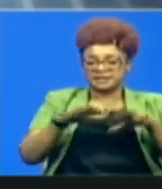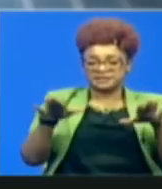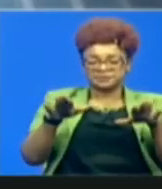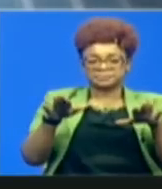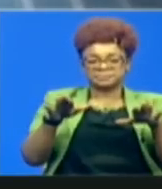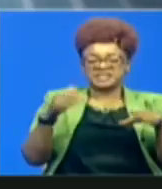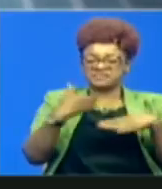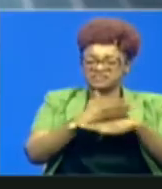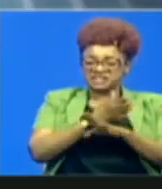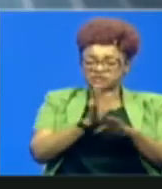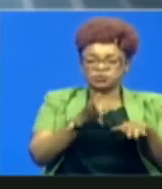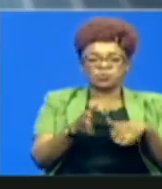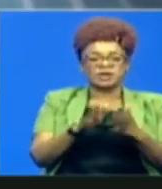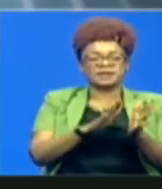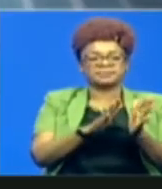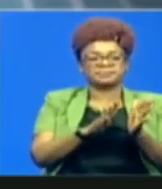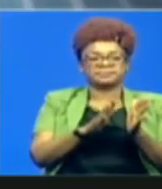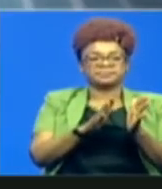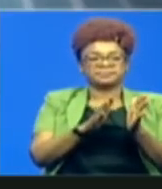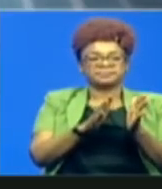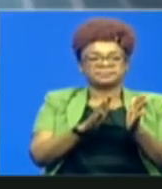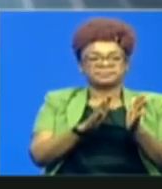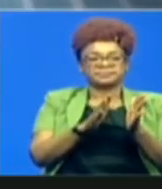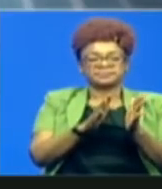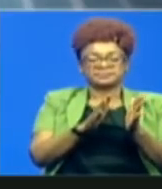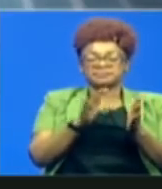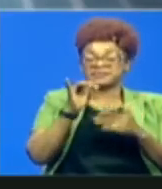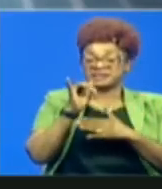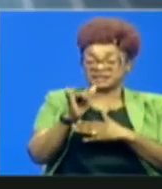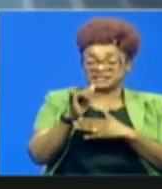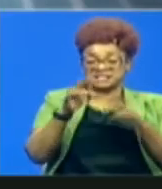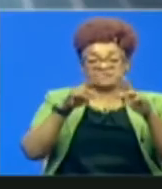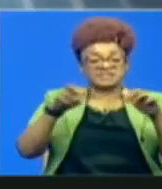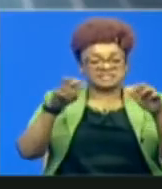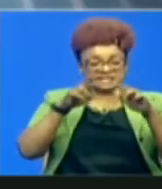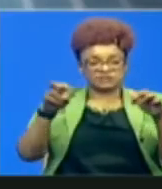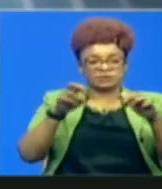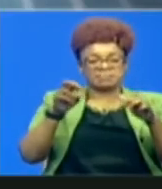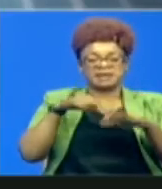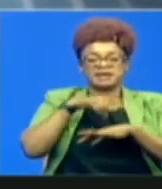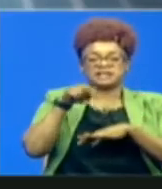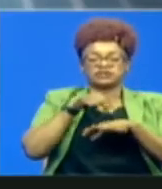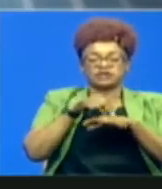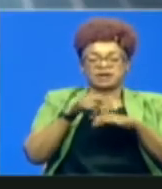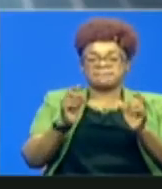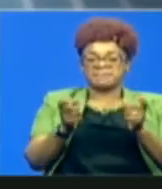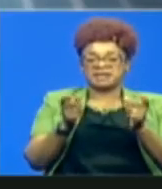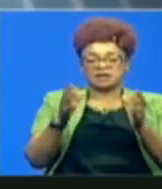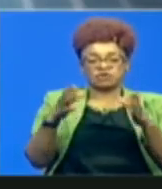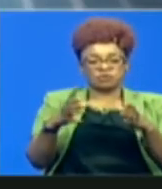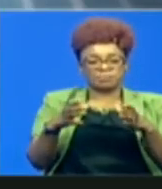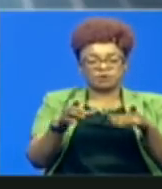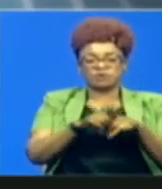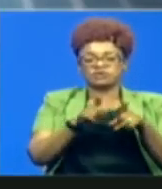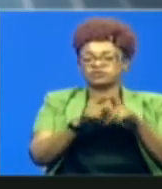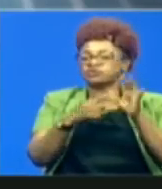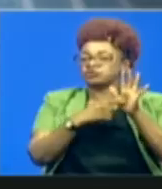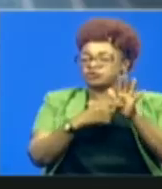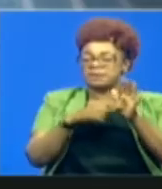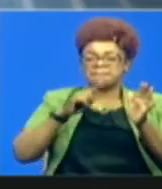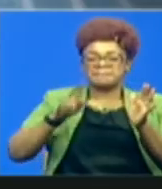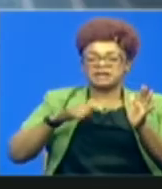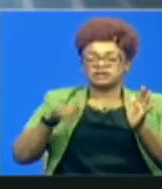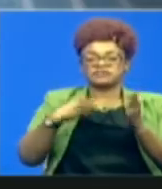that power lines were built on. An exclusive investigation by the Nation Media Group also reveals that millions of shillings